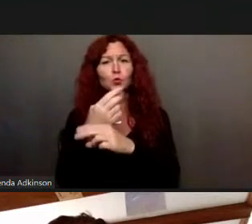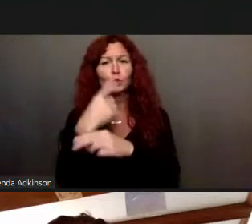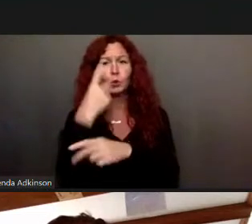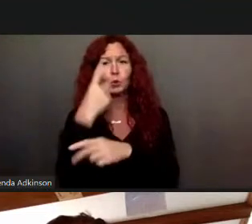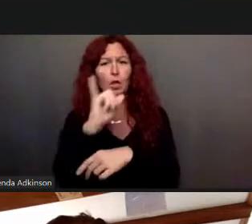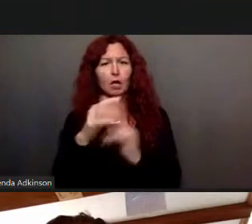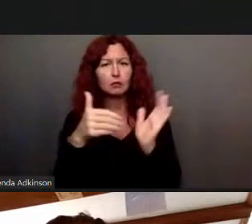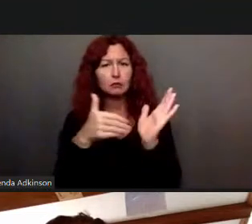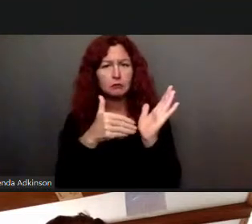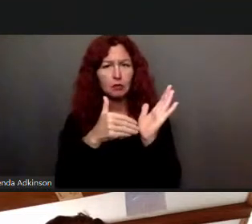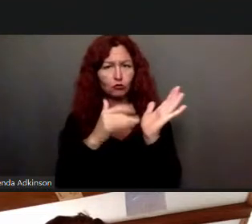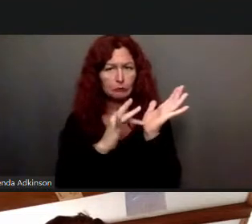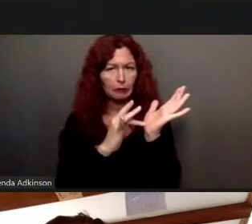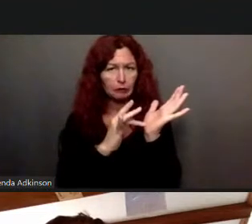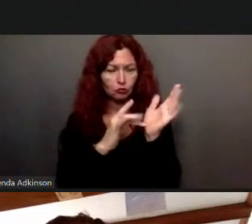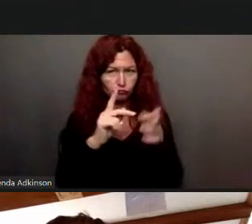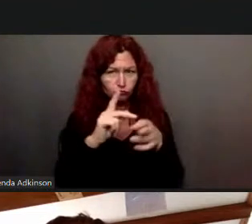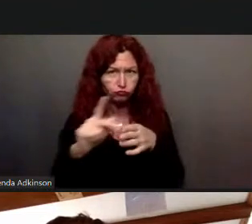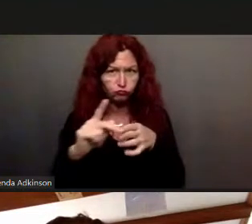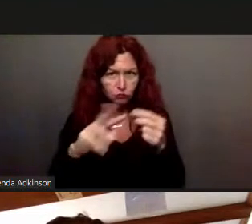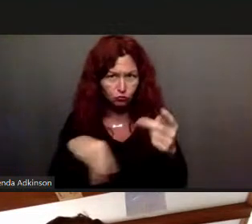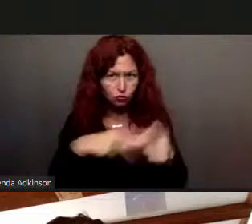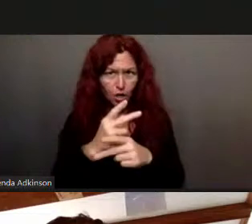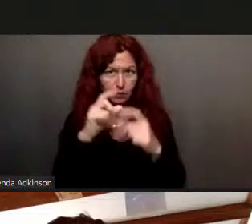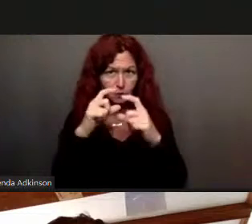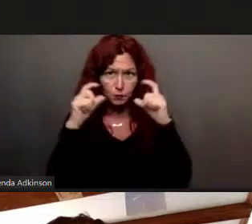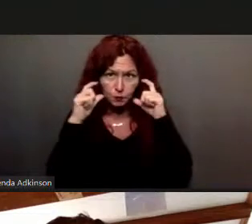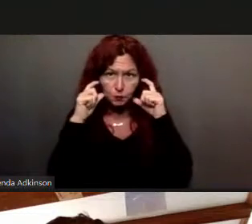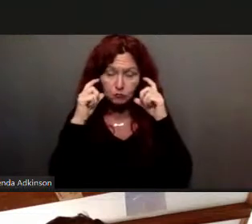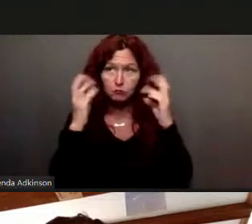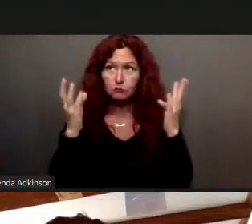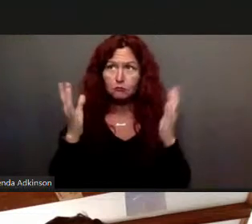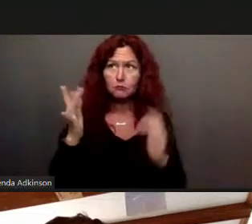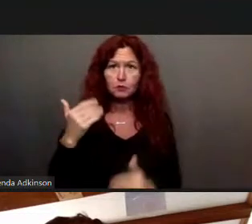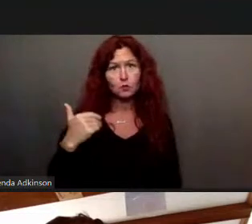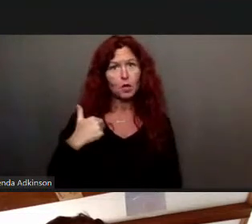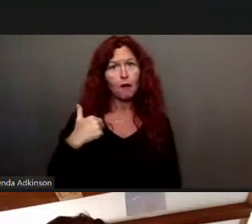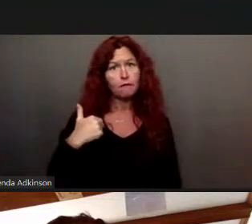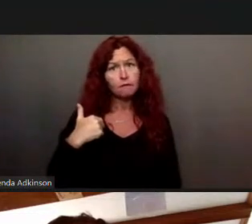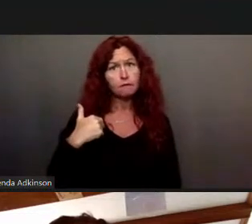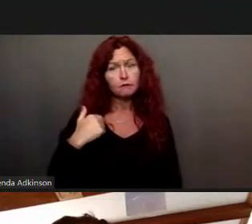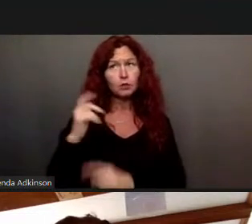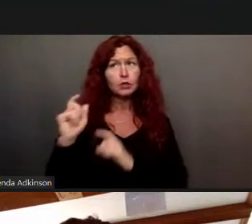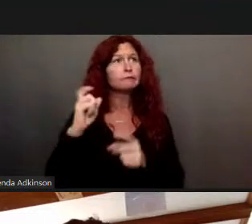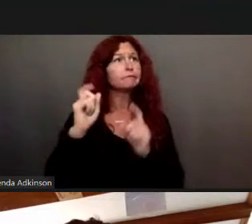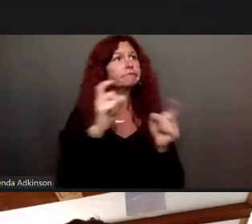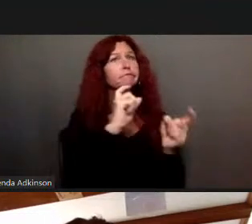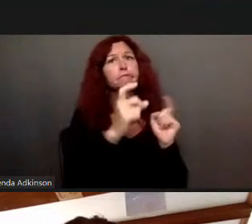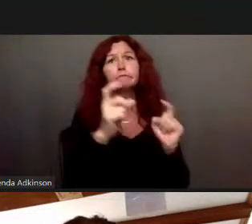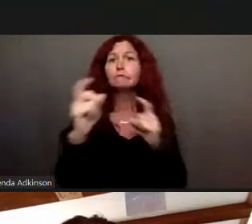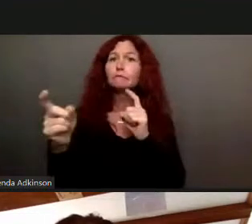that may not have a mask, okay? Or their mask is kind of, you know, shoddy.